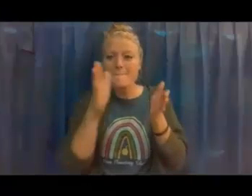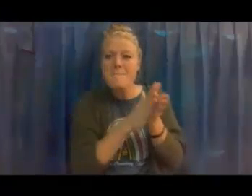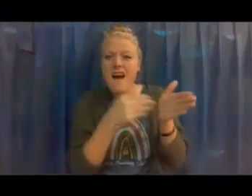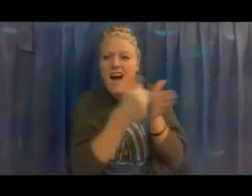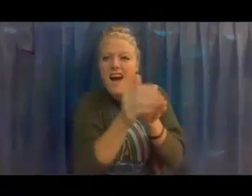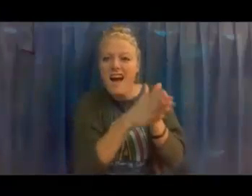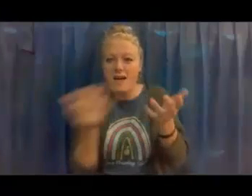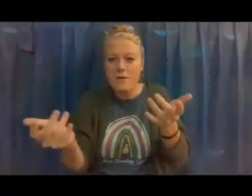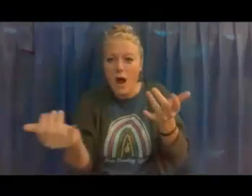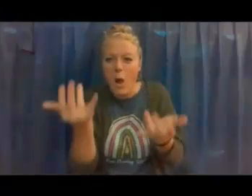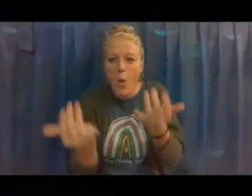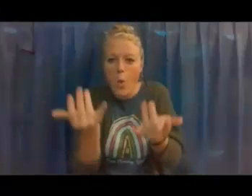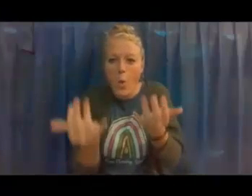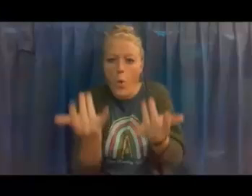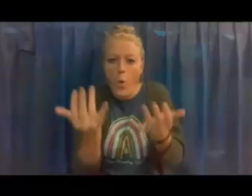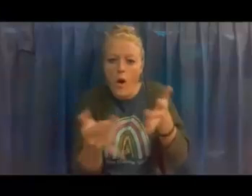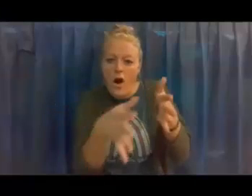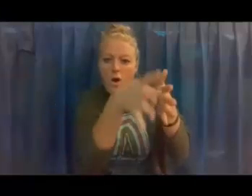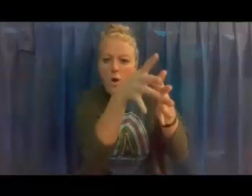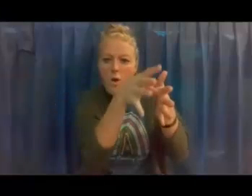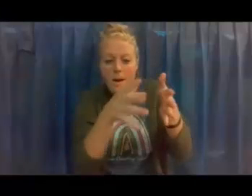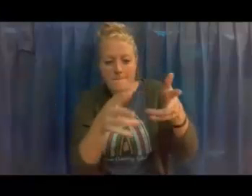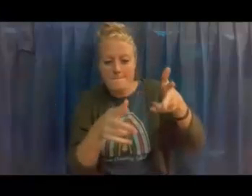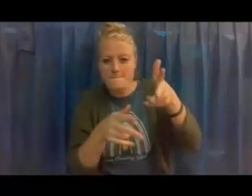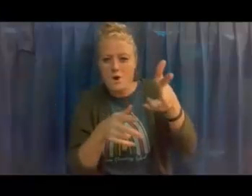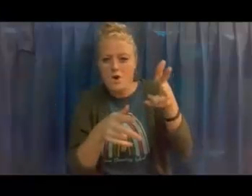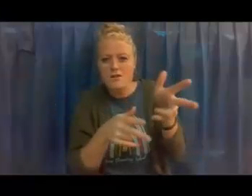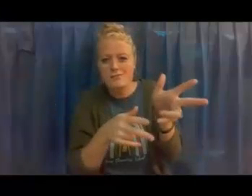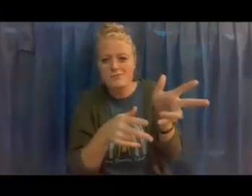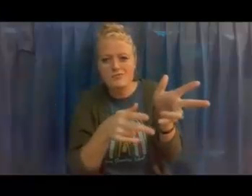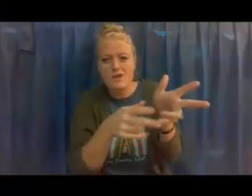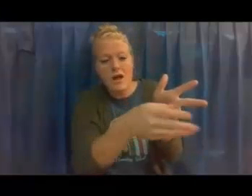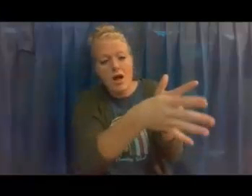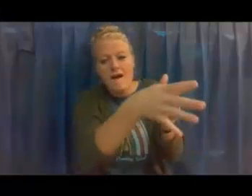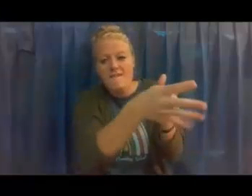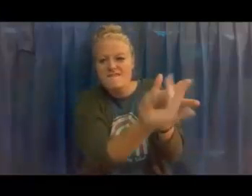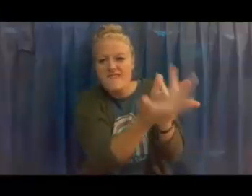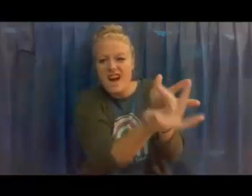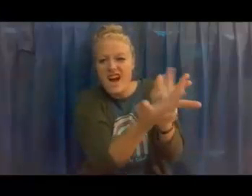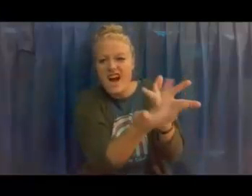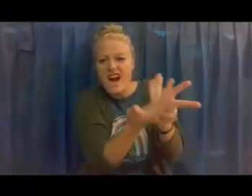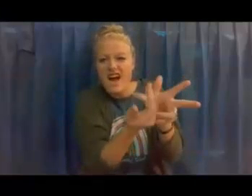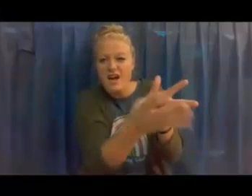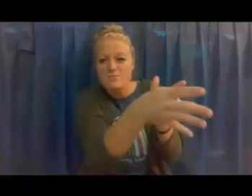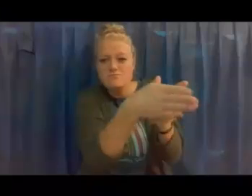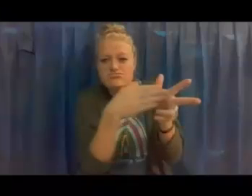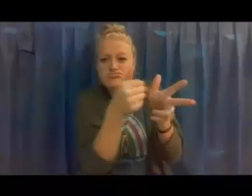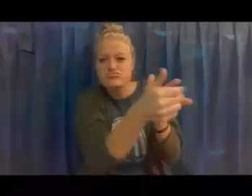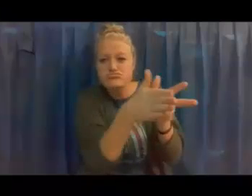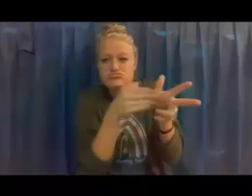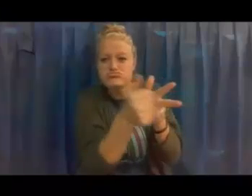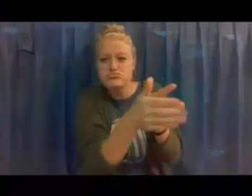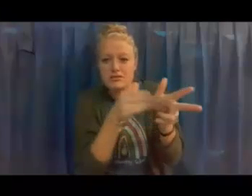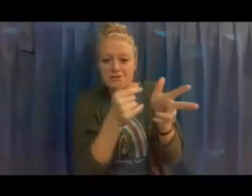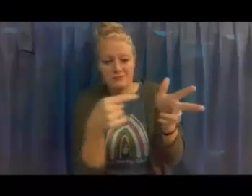What did they do? They painted flames all along the side of the